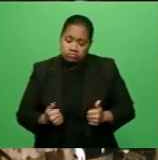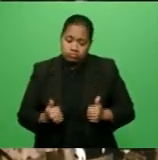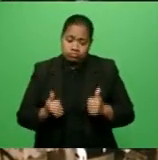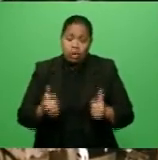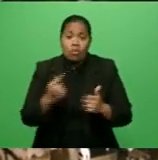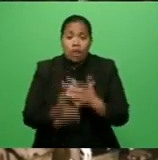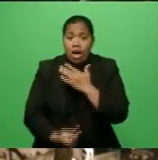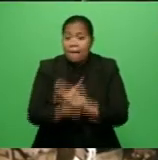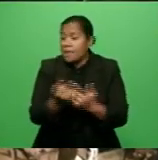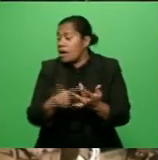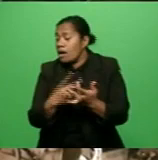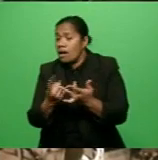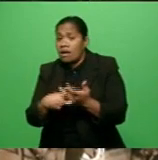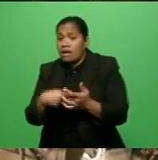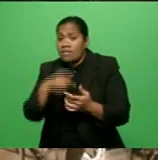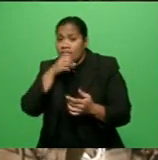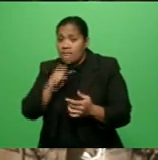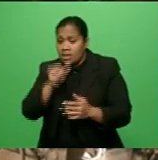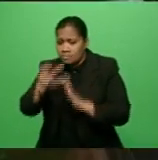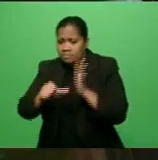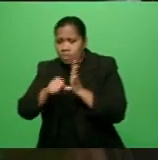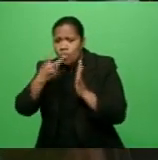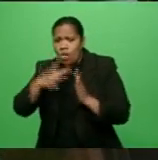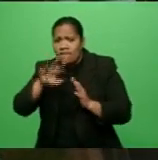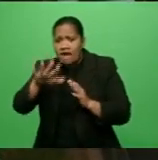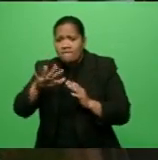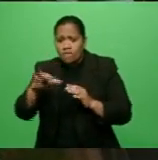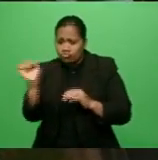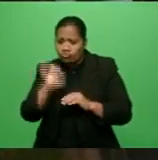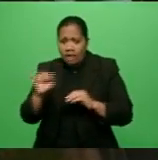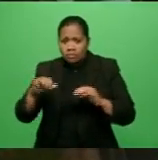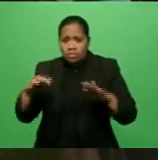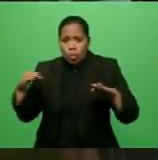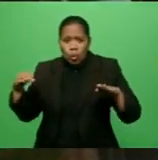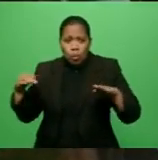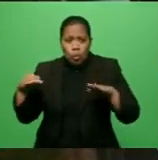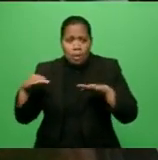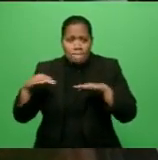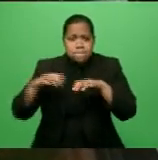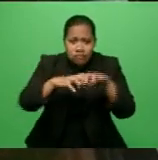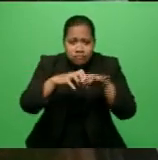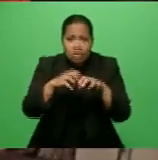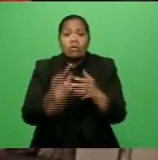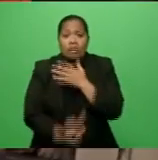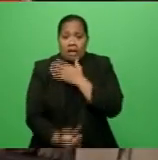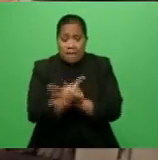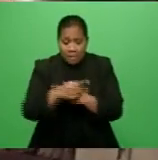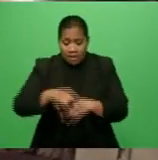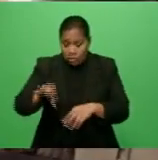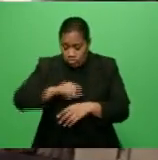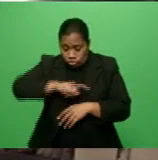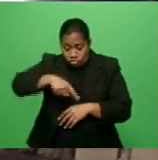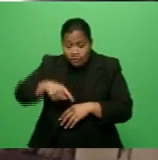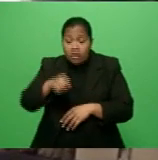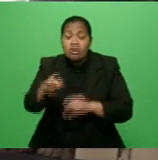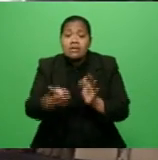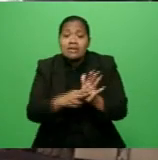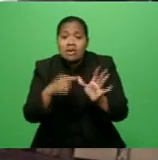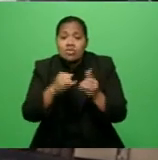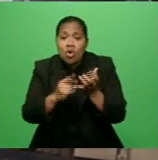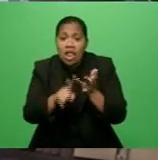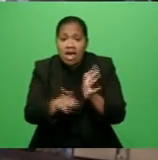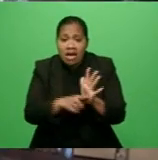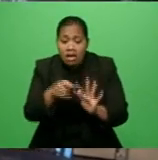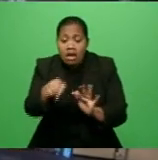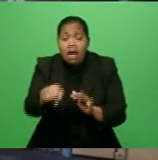with a vehicle driven by a 25-year-old man. The victim was traveling from Suva to Nasole, while the suspect, who was allegedly